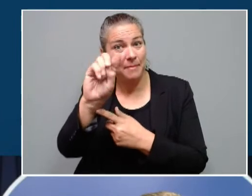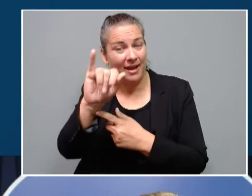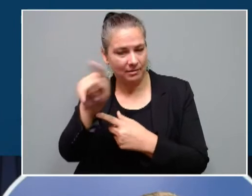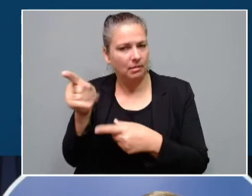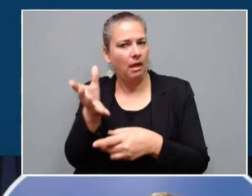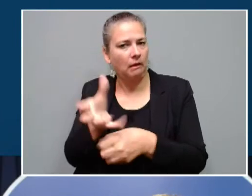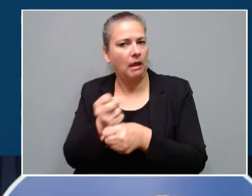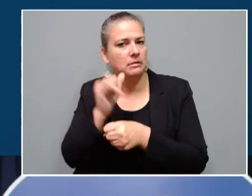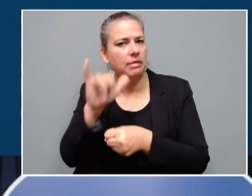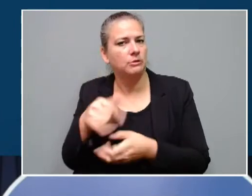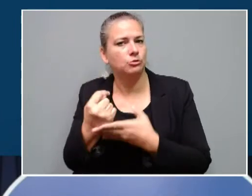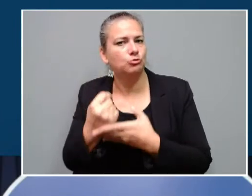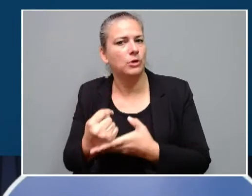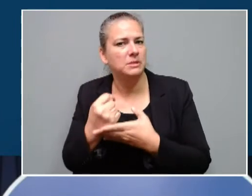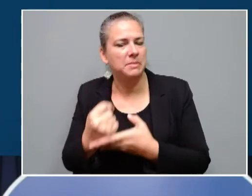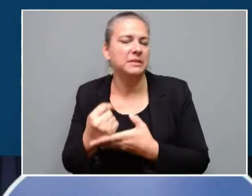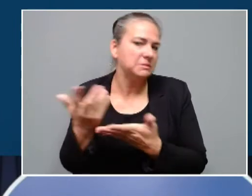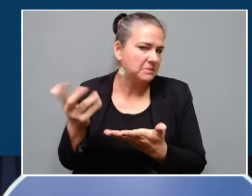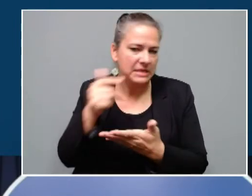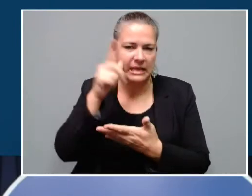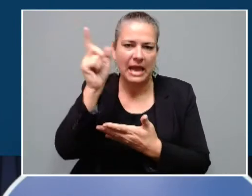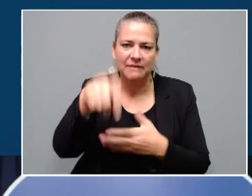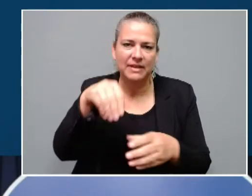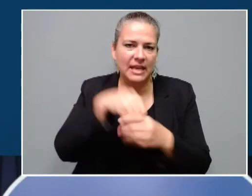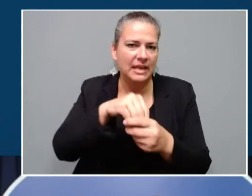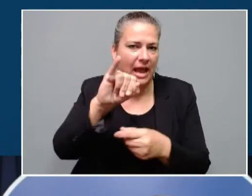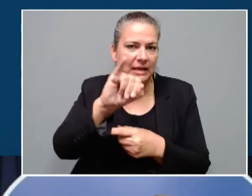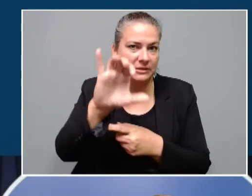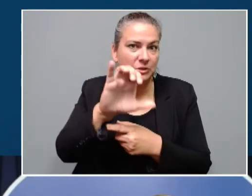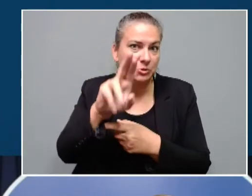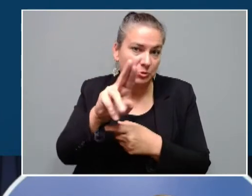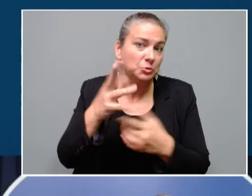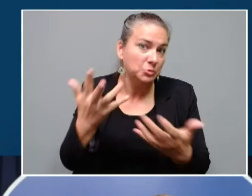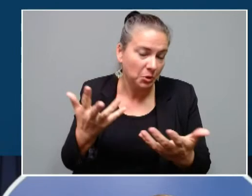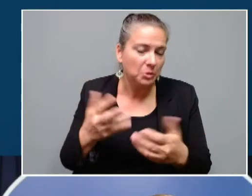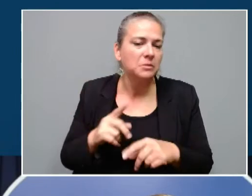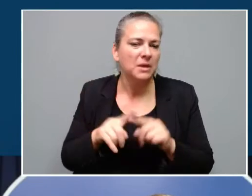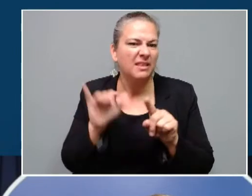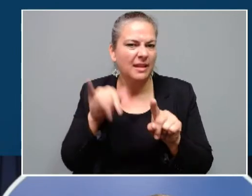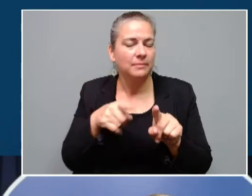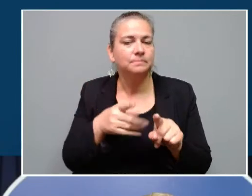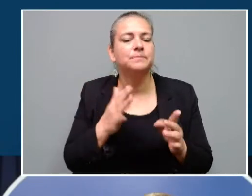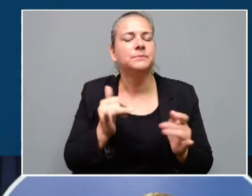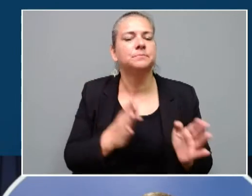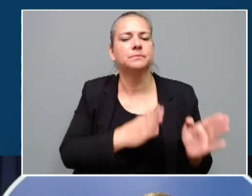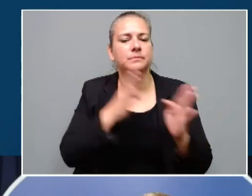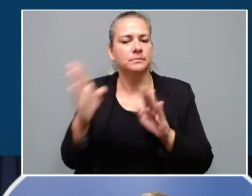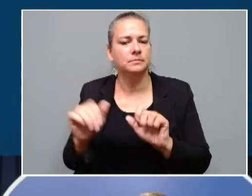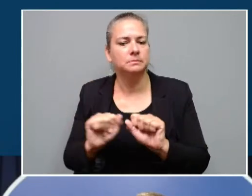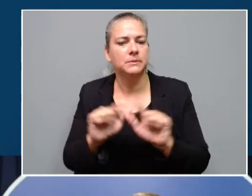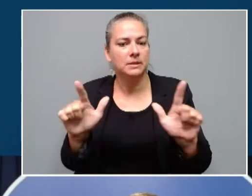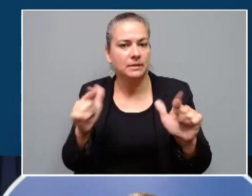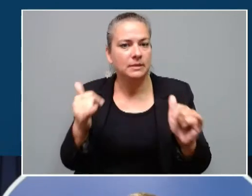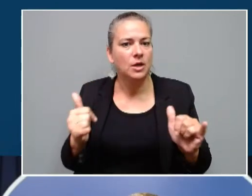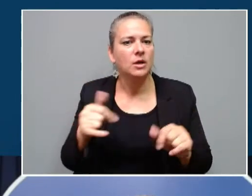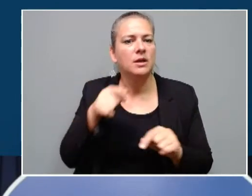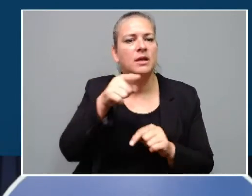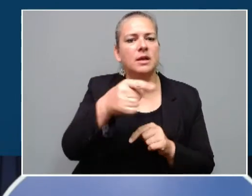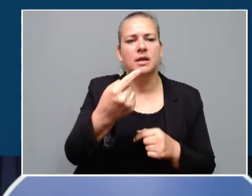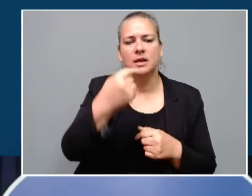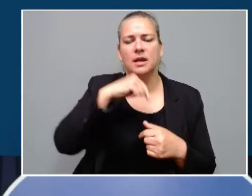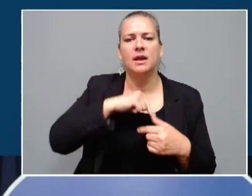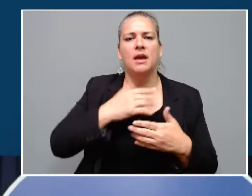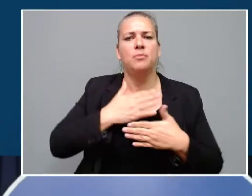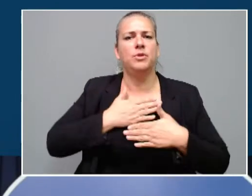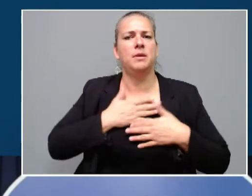sick people that are requesting them. And finally, let's look at ventilators. So this is the only one that's